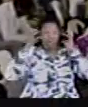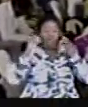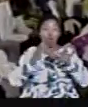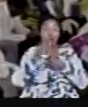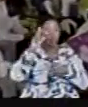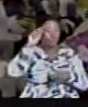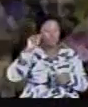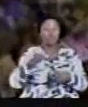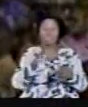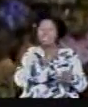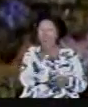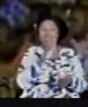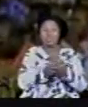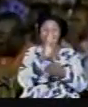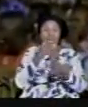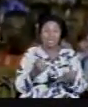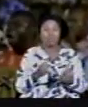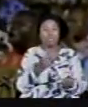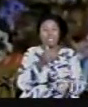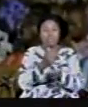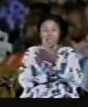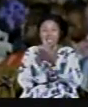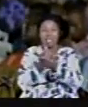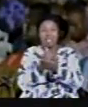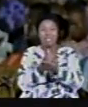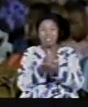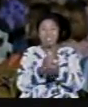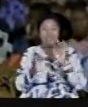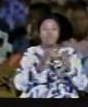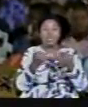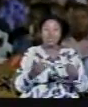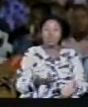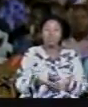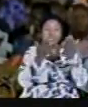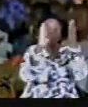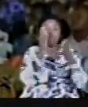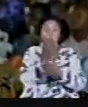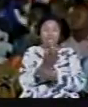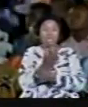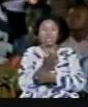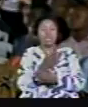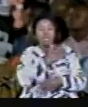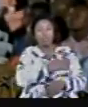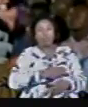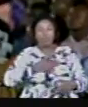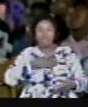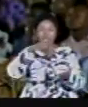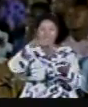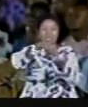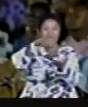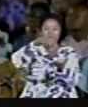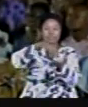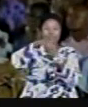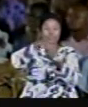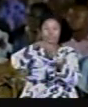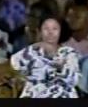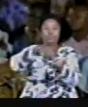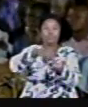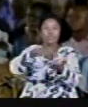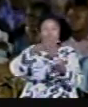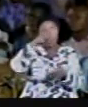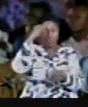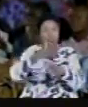now. Amen. Now, if you're raising up your hand, please stand up. Completeness has come. God bless